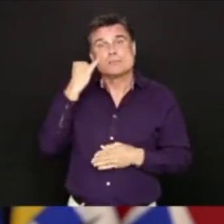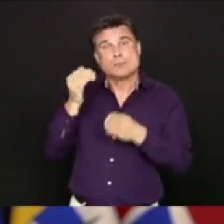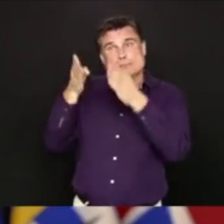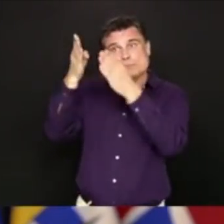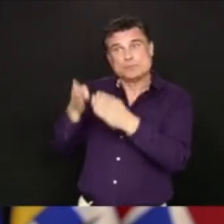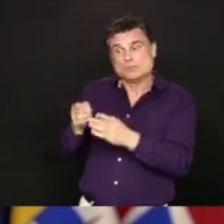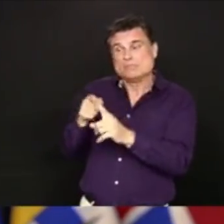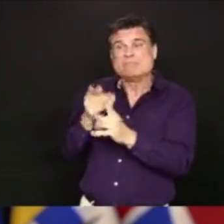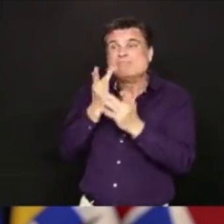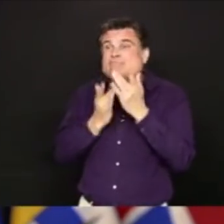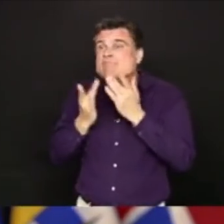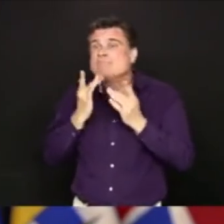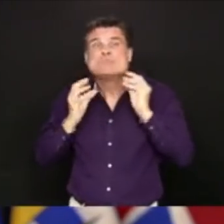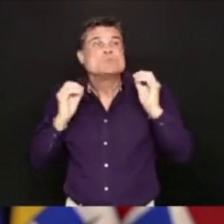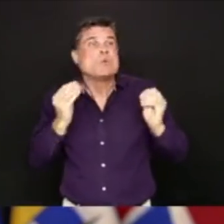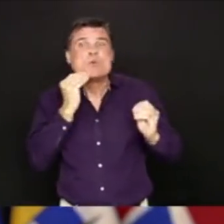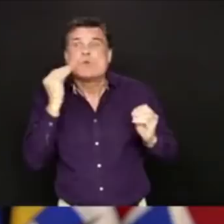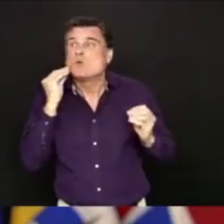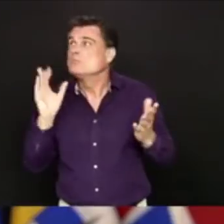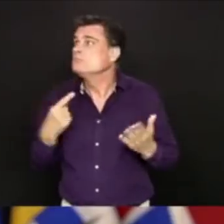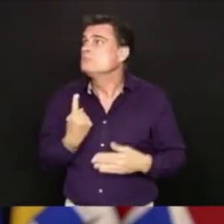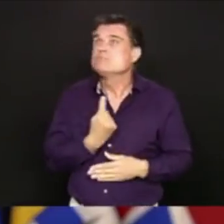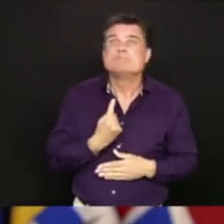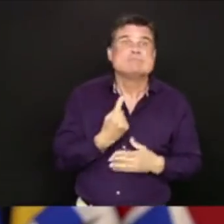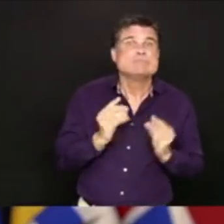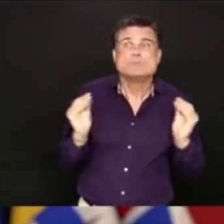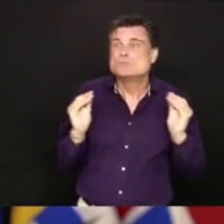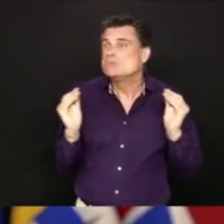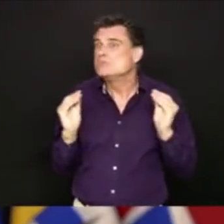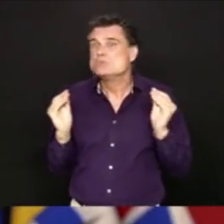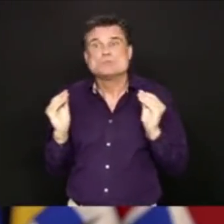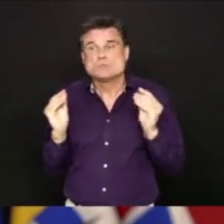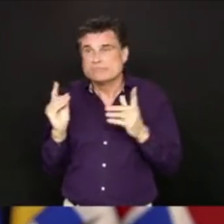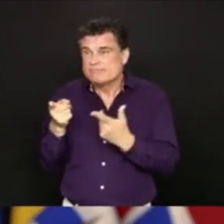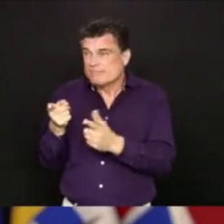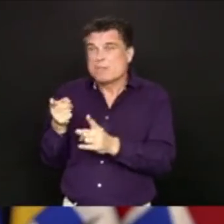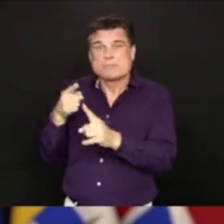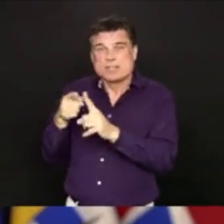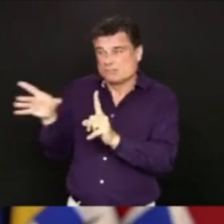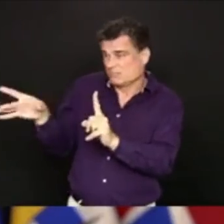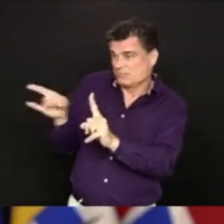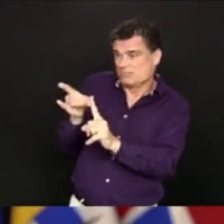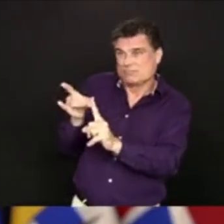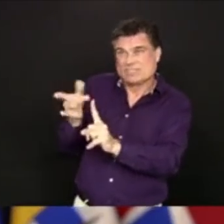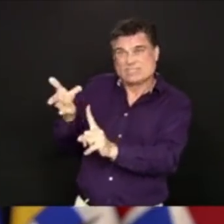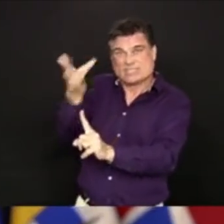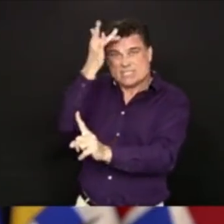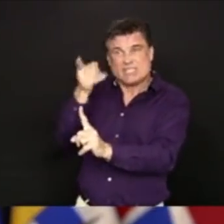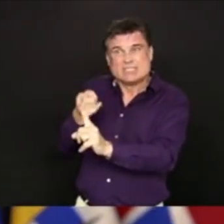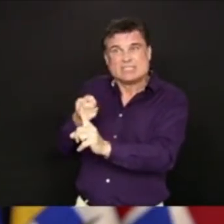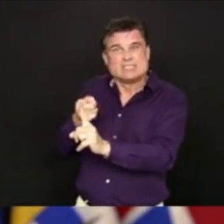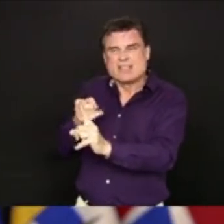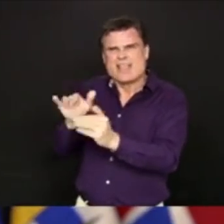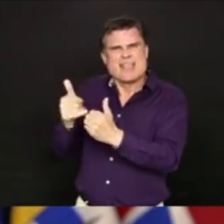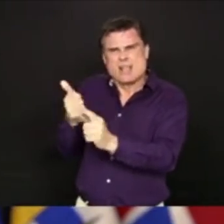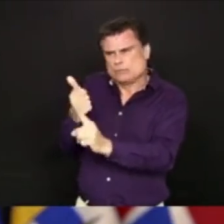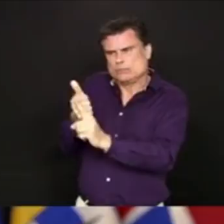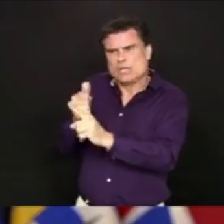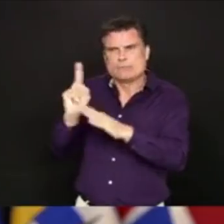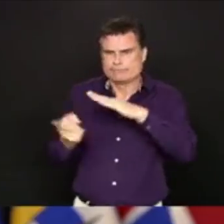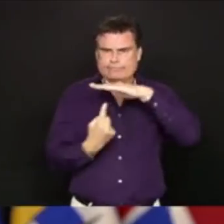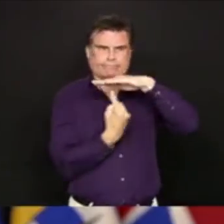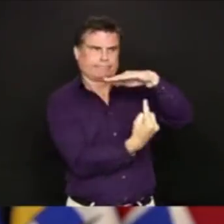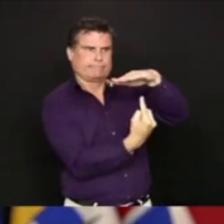precarious. And this is further compounded for people who may also be living with mental health and substance use or addiction issues.